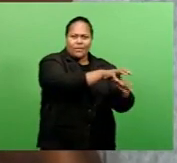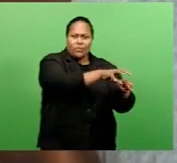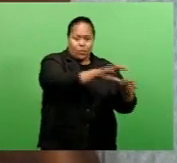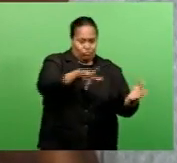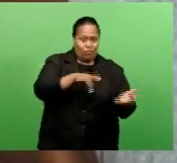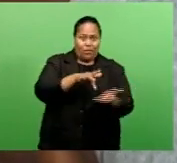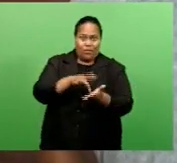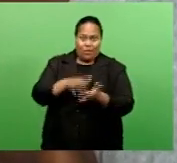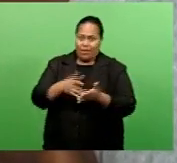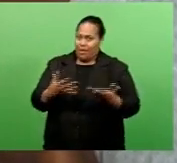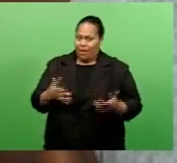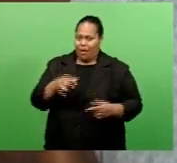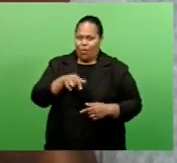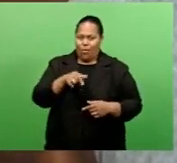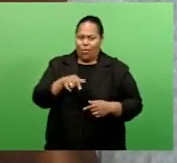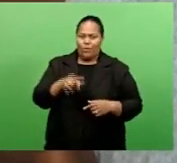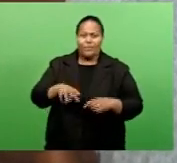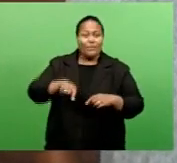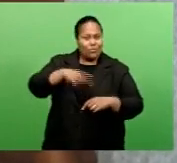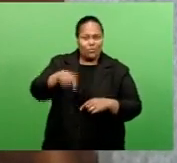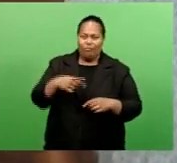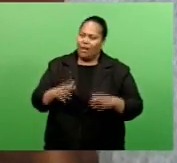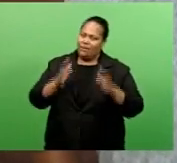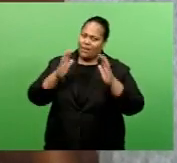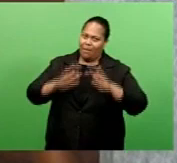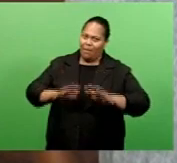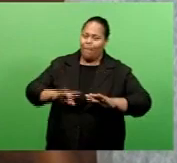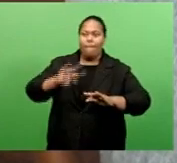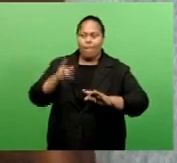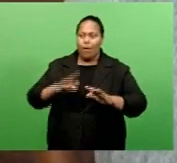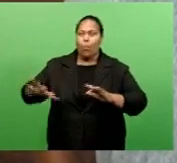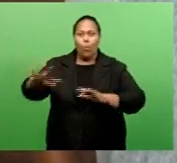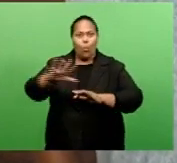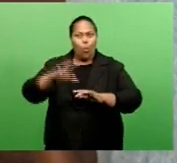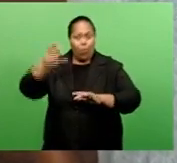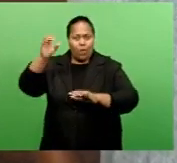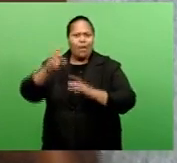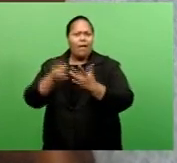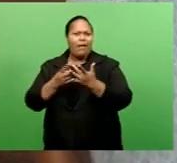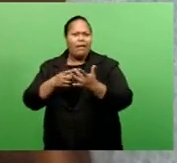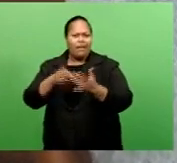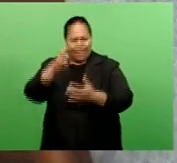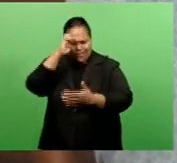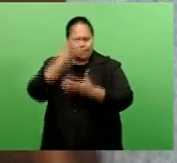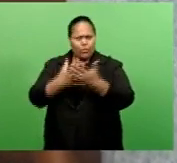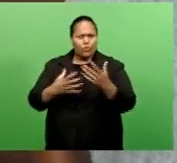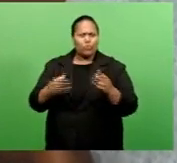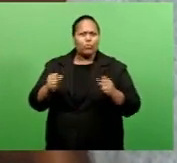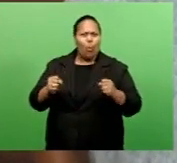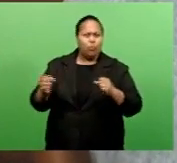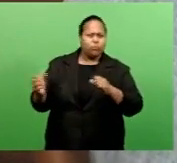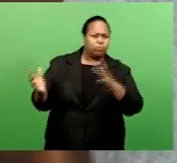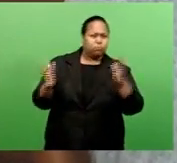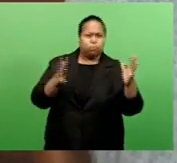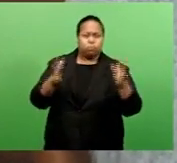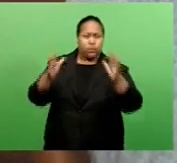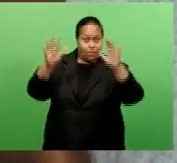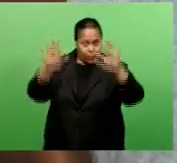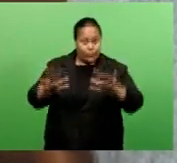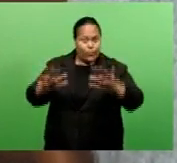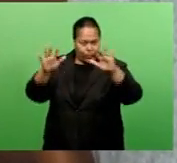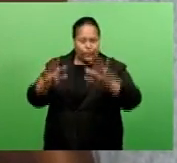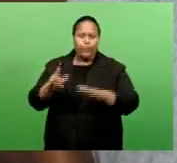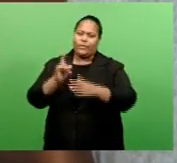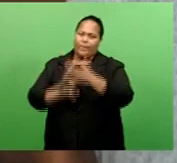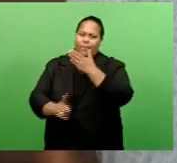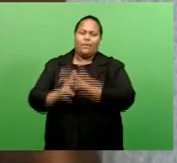that's why it's a bit calm at this stage. But everyone else in the country is still experiencing strong winds, heavy rainfall. So